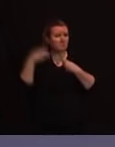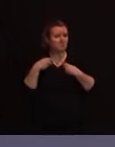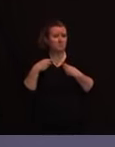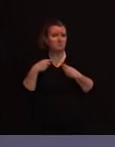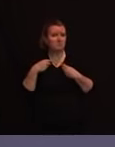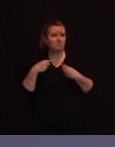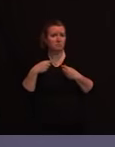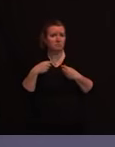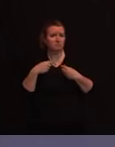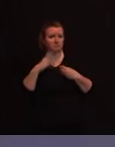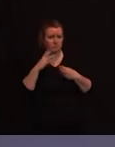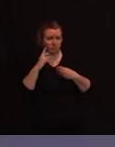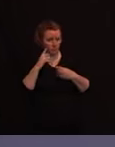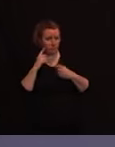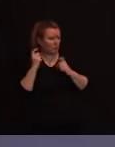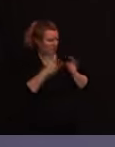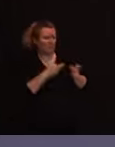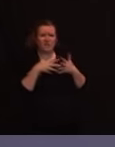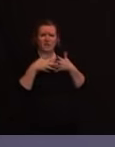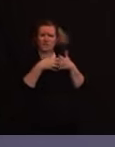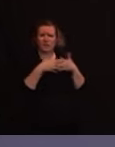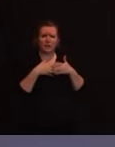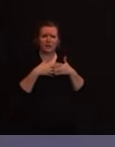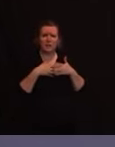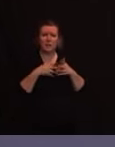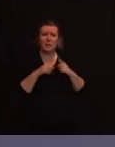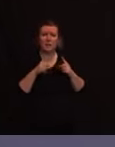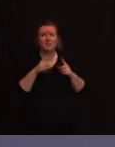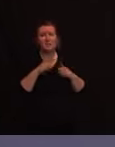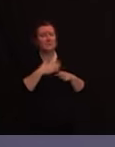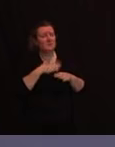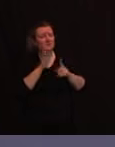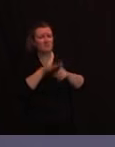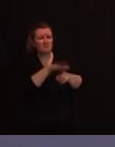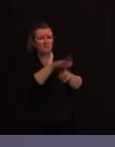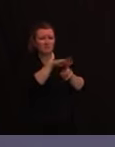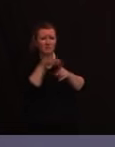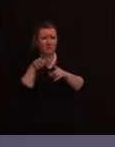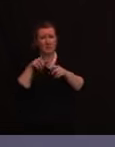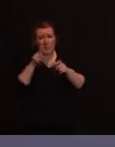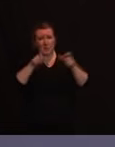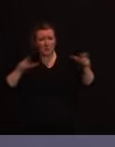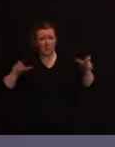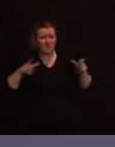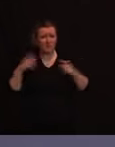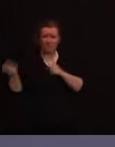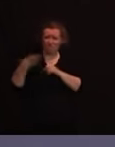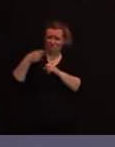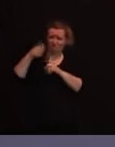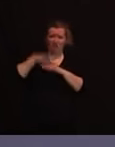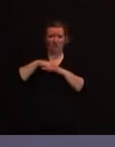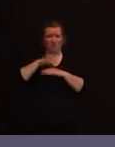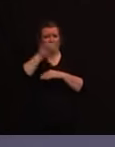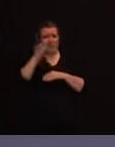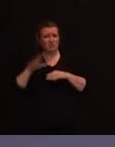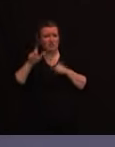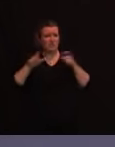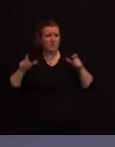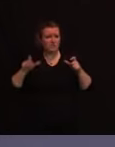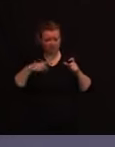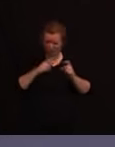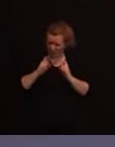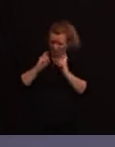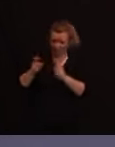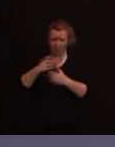no time to be splitting along us versus them lines, in particular for our Asian brothers and sisters. And I said